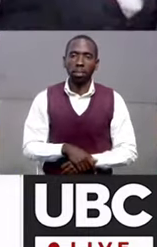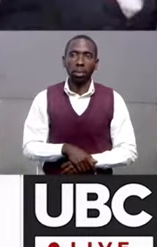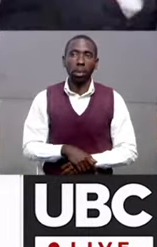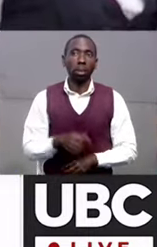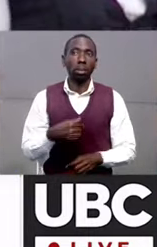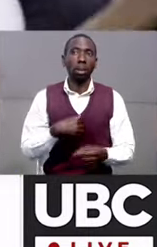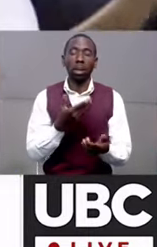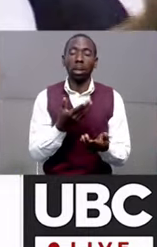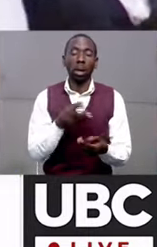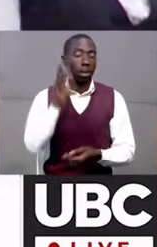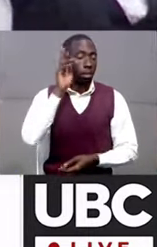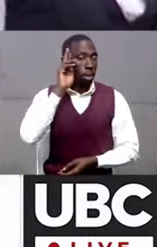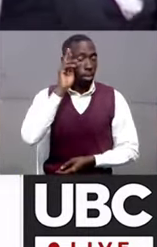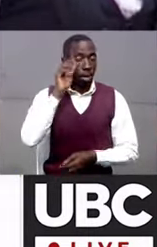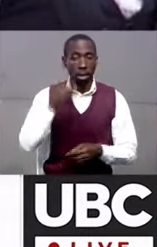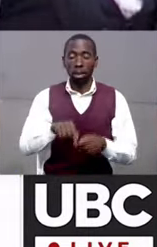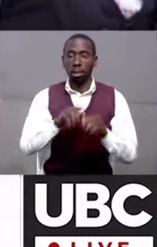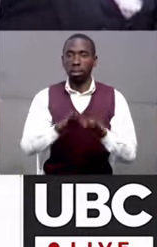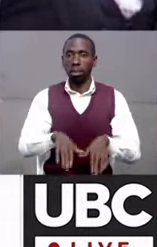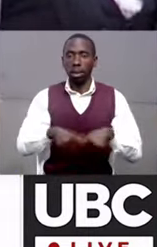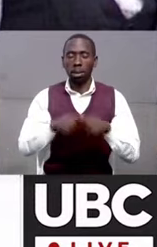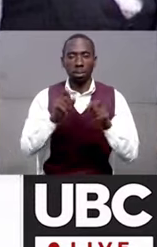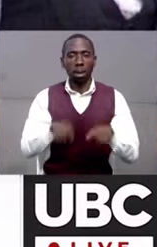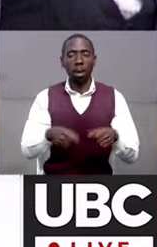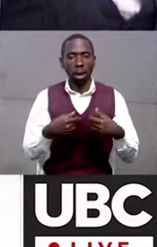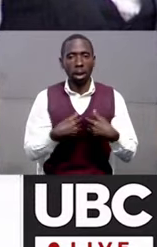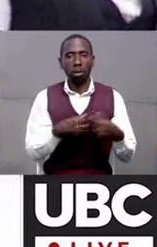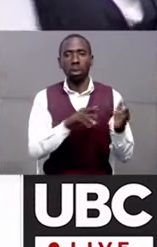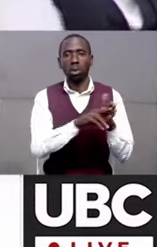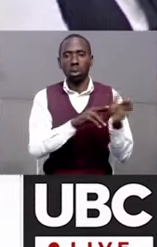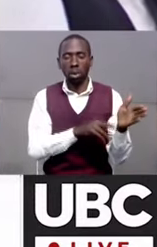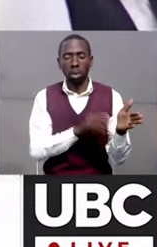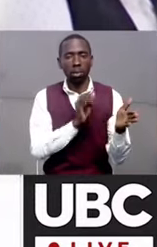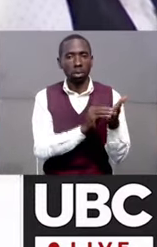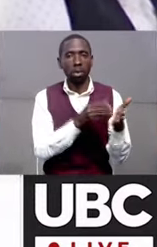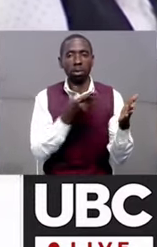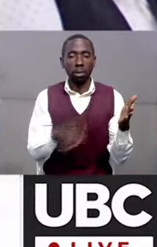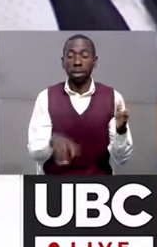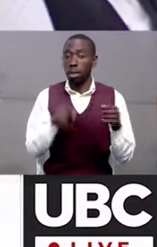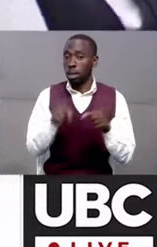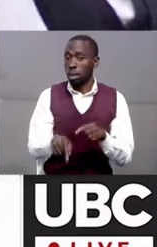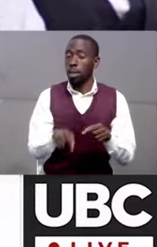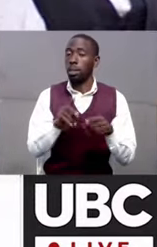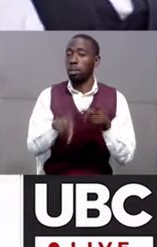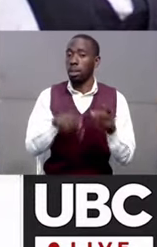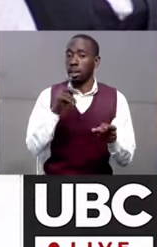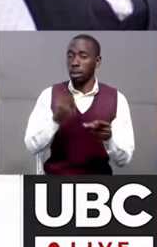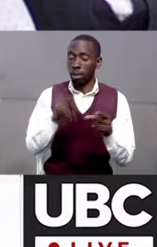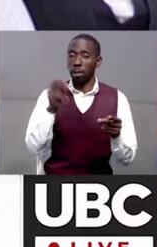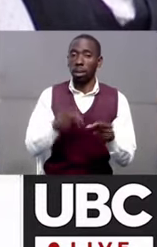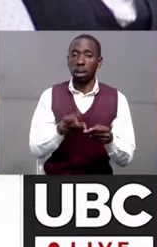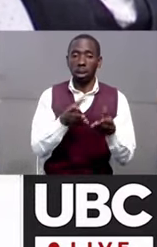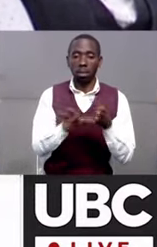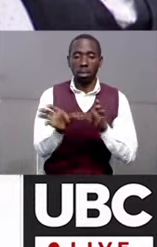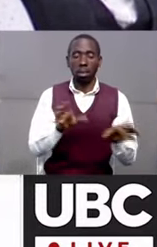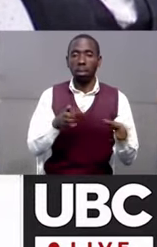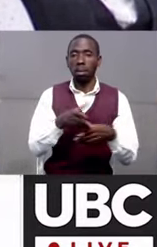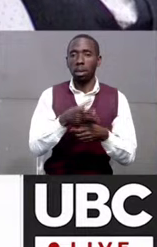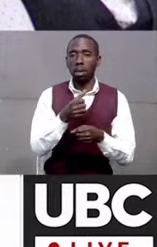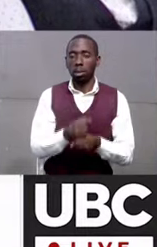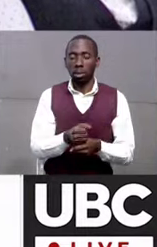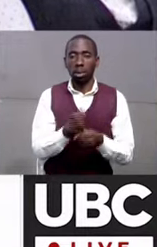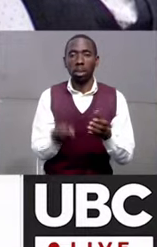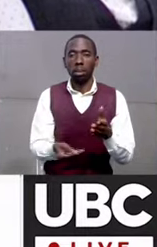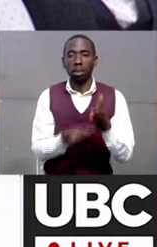I will recall, and this House should have the record, that this particular appropriation in supplementary on